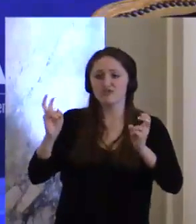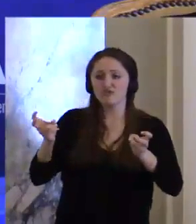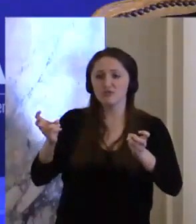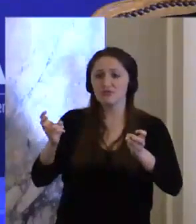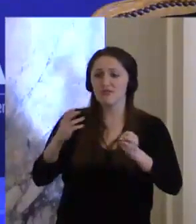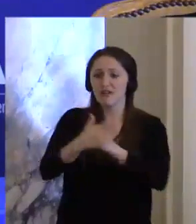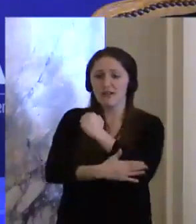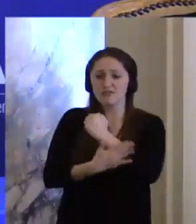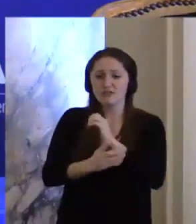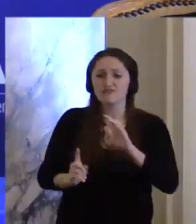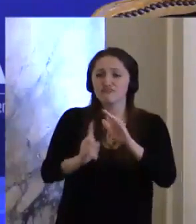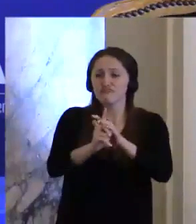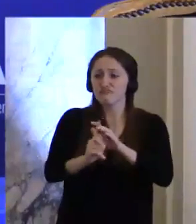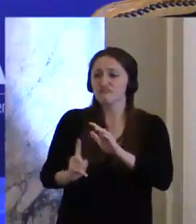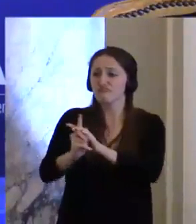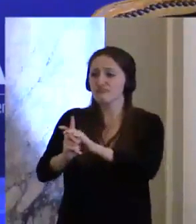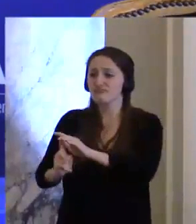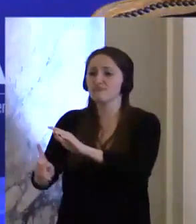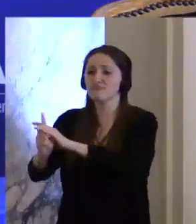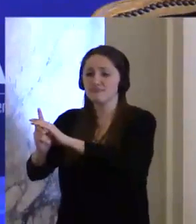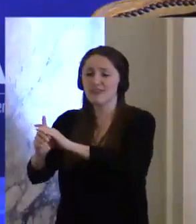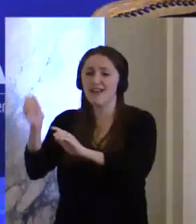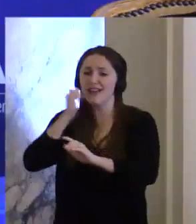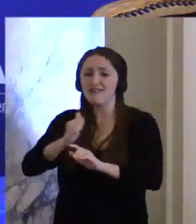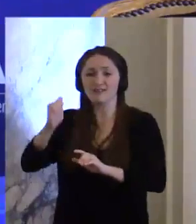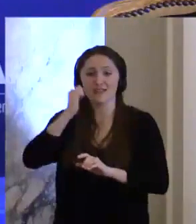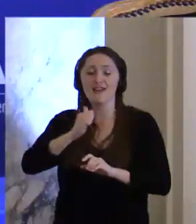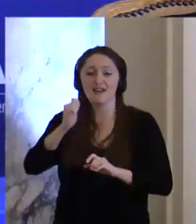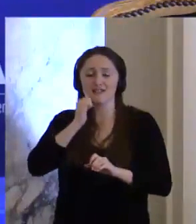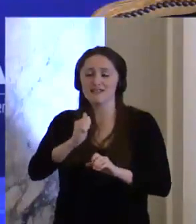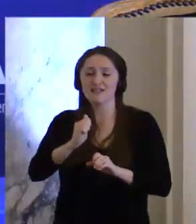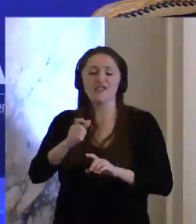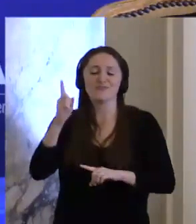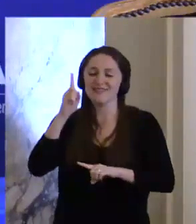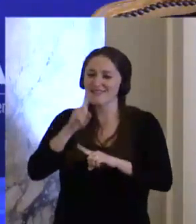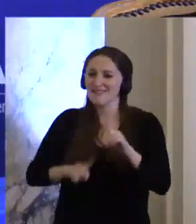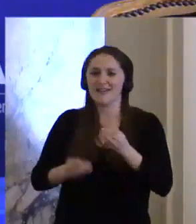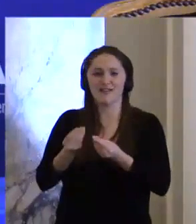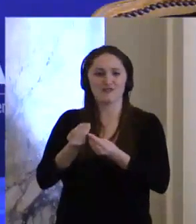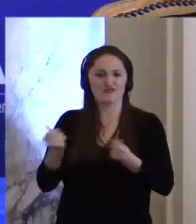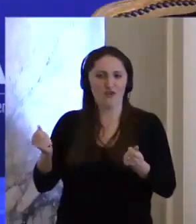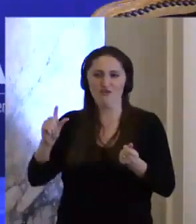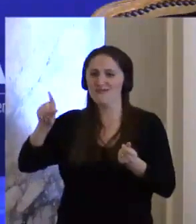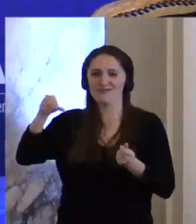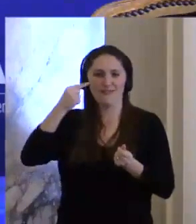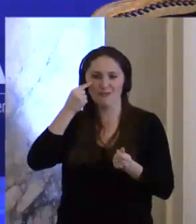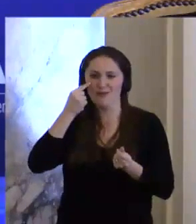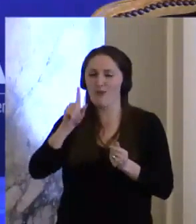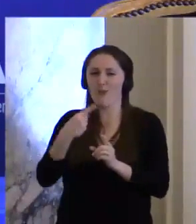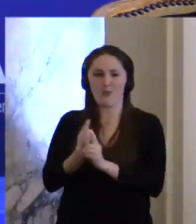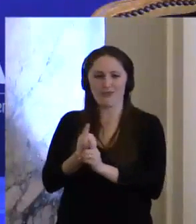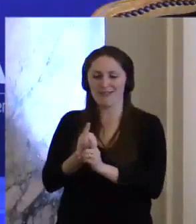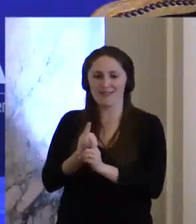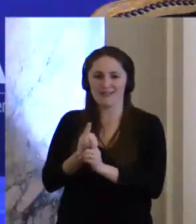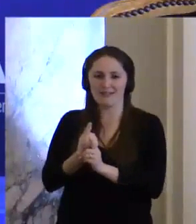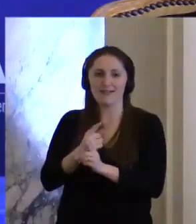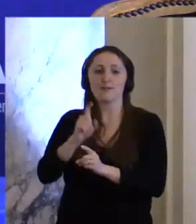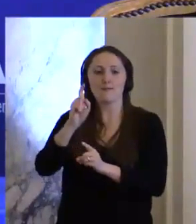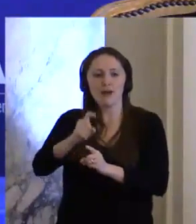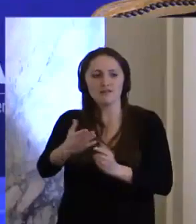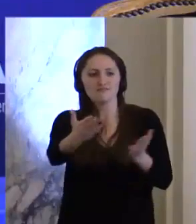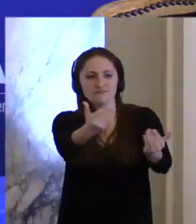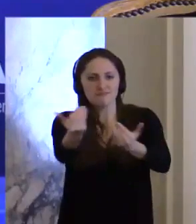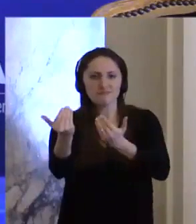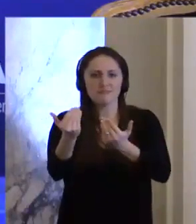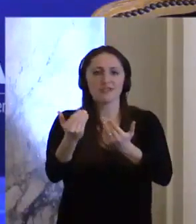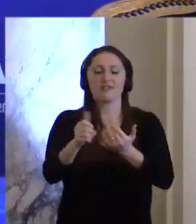that our organization deals with on a daily basis cannot be solved by governments alone. We need to bring in the